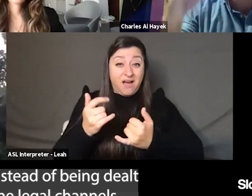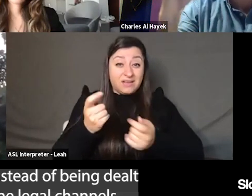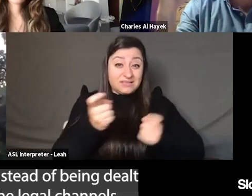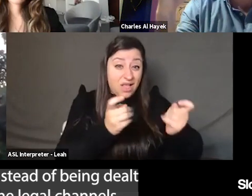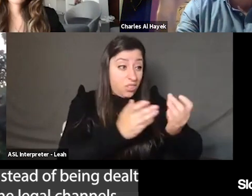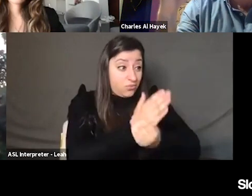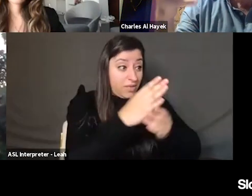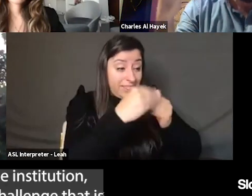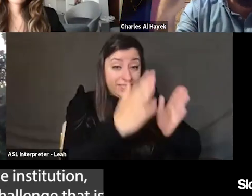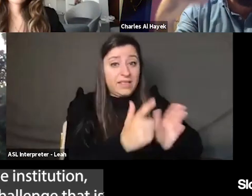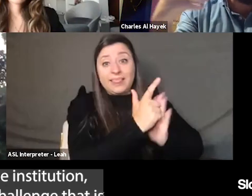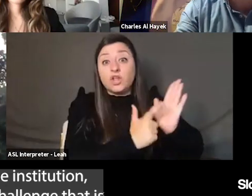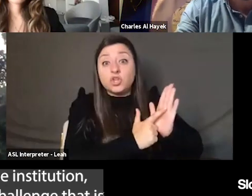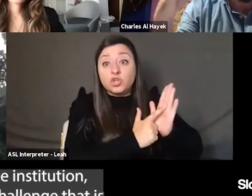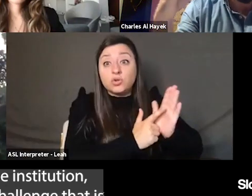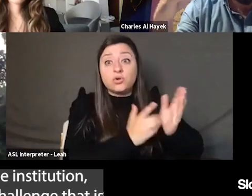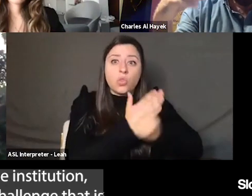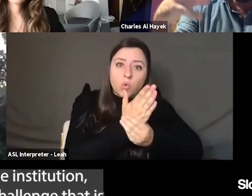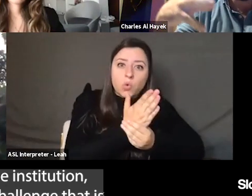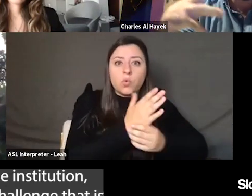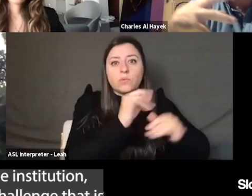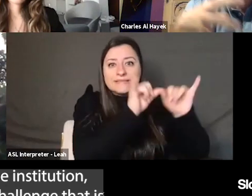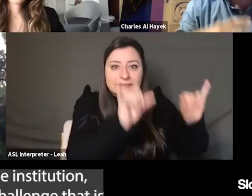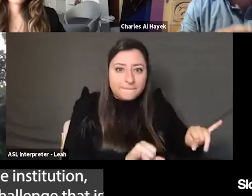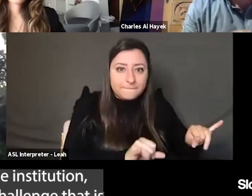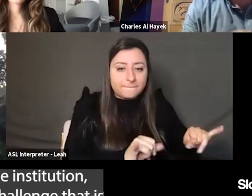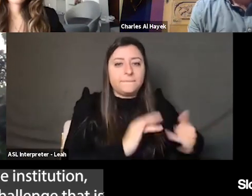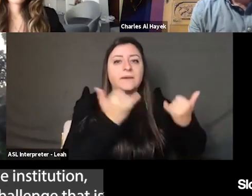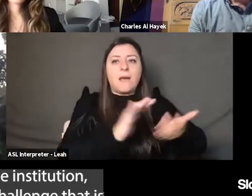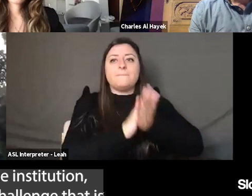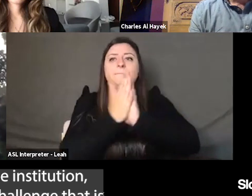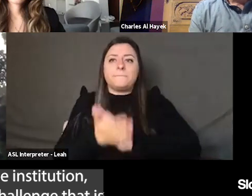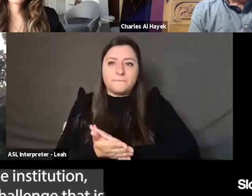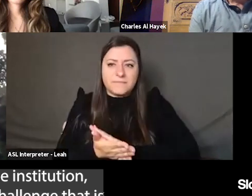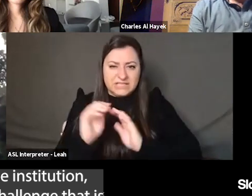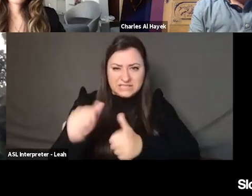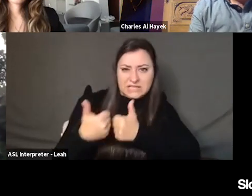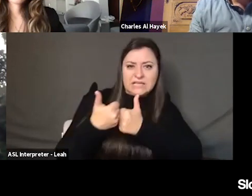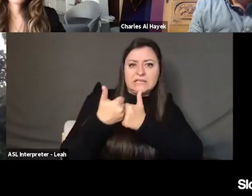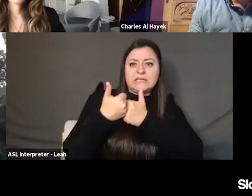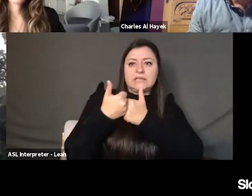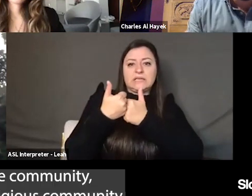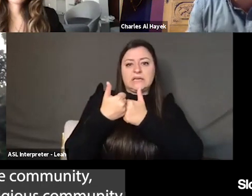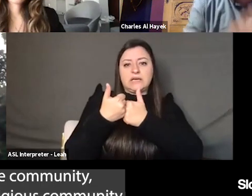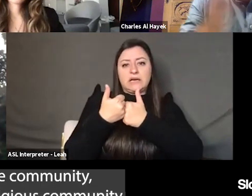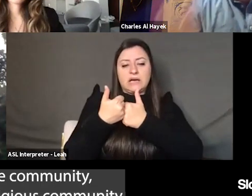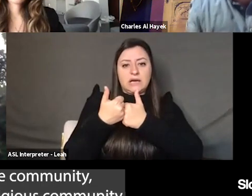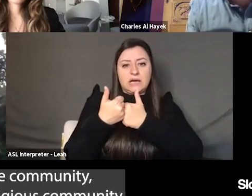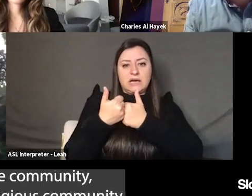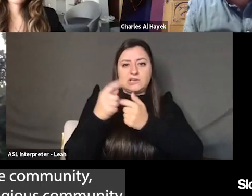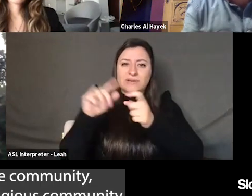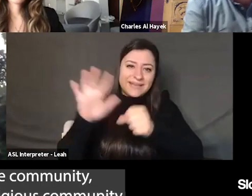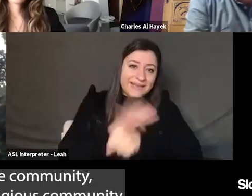the legal channels, through the institution, becomes a challenge that is to the